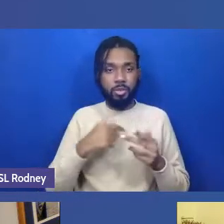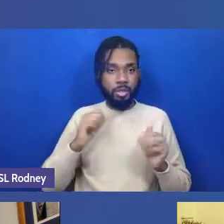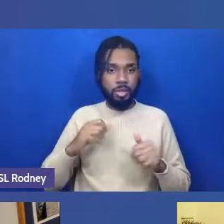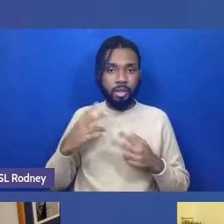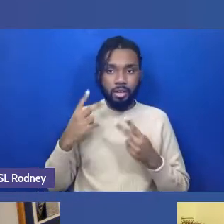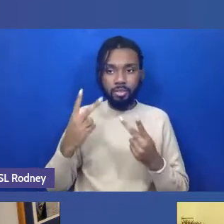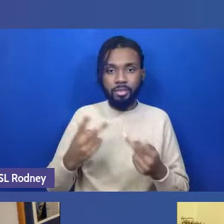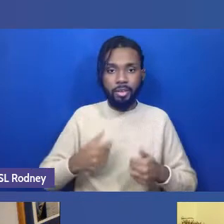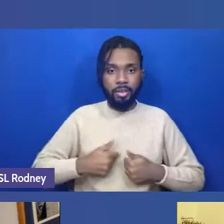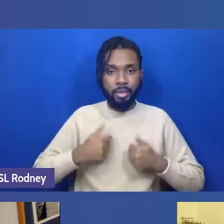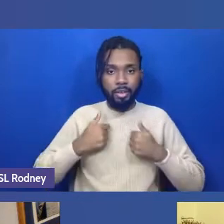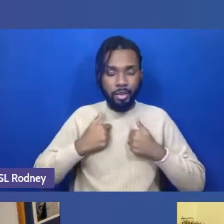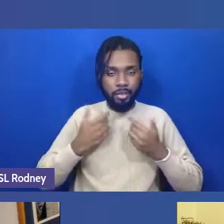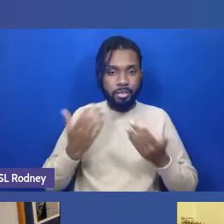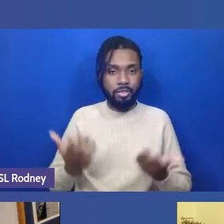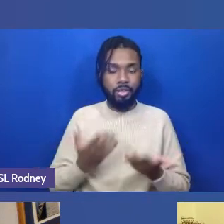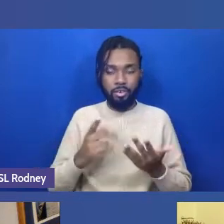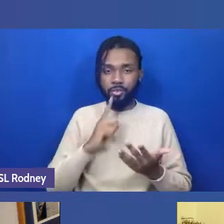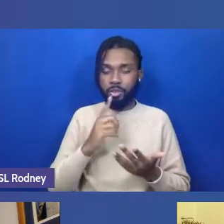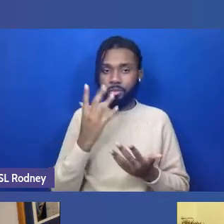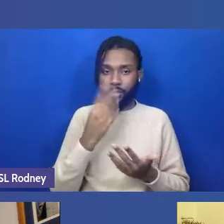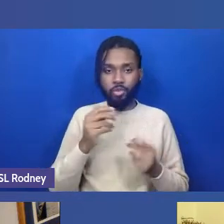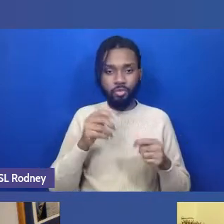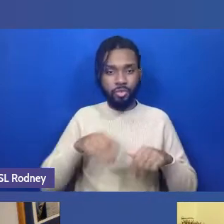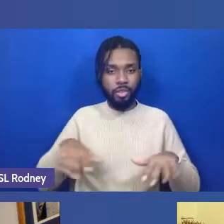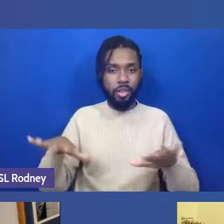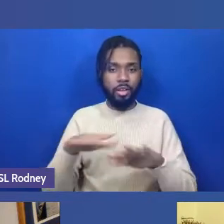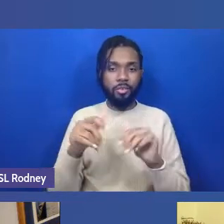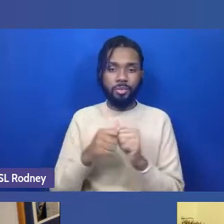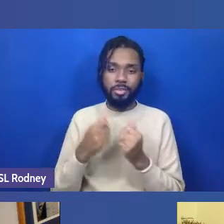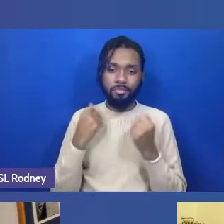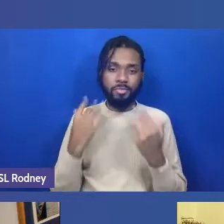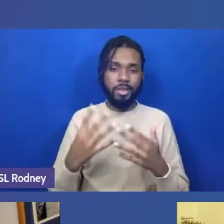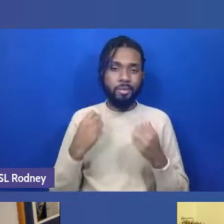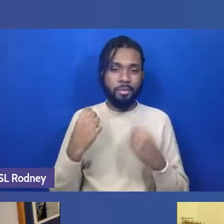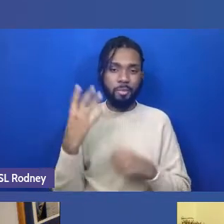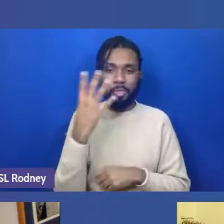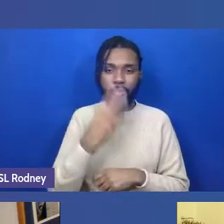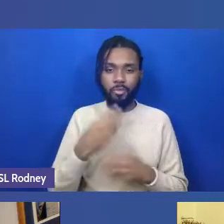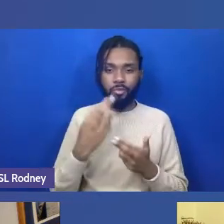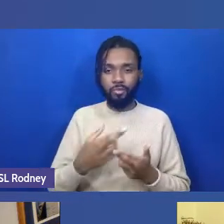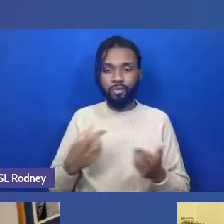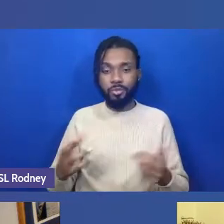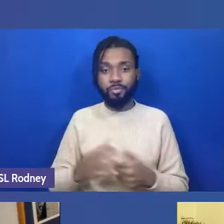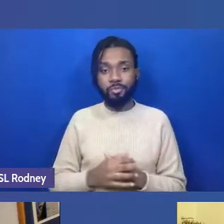It's a beautiful landscape with many, many beautiful resources.